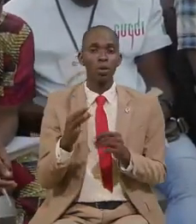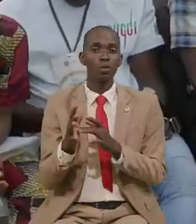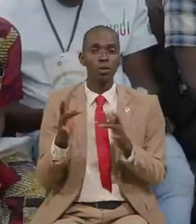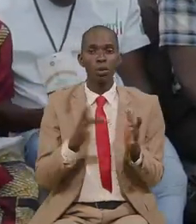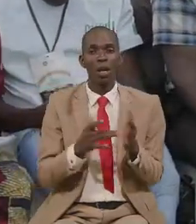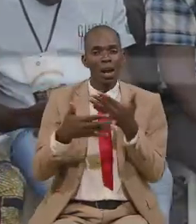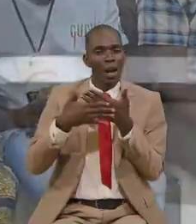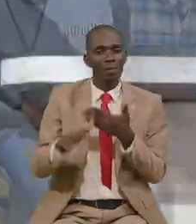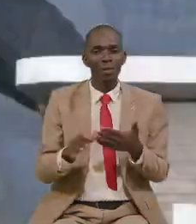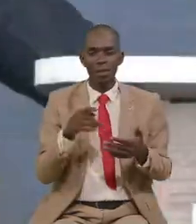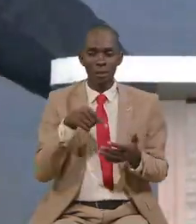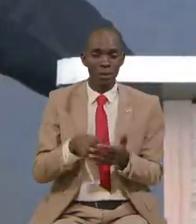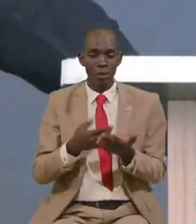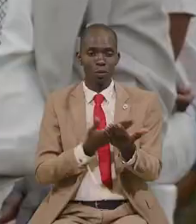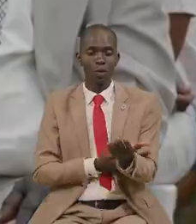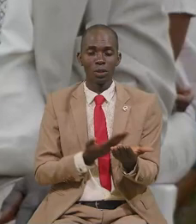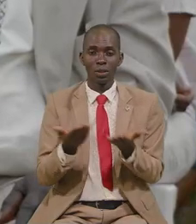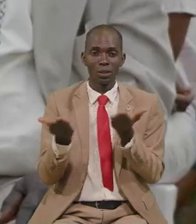the service, go your way.